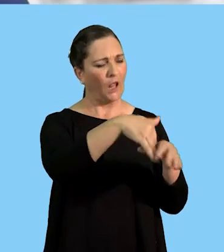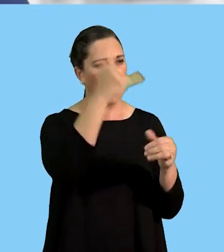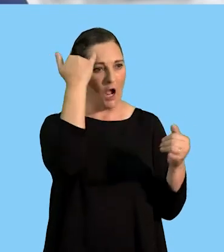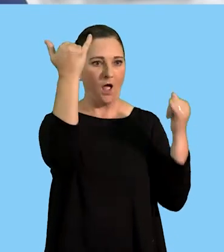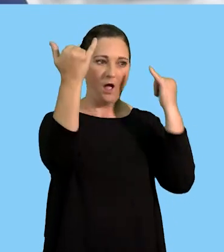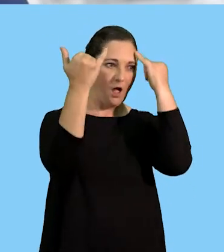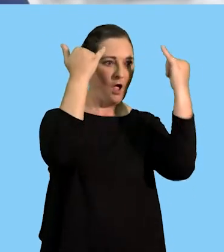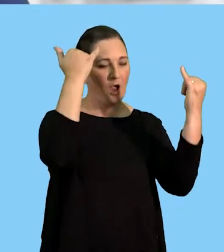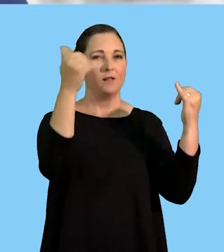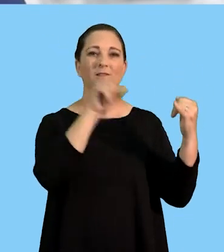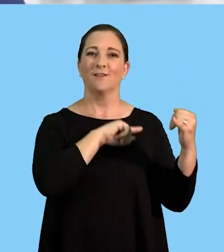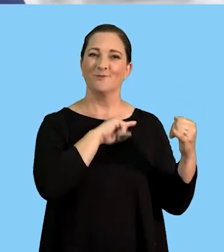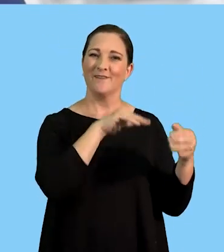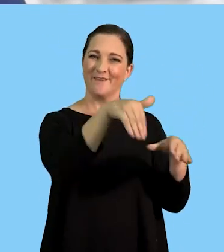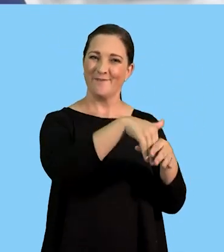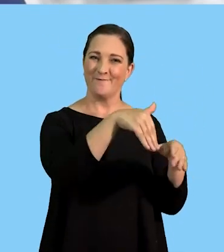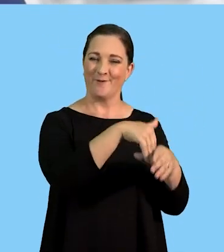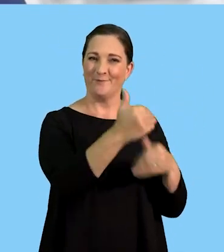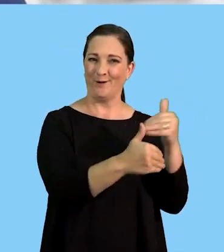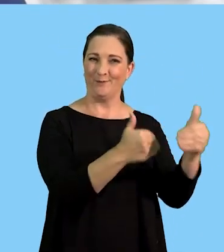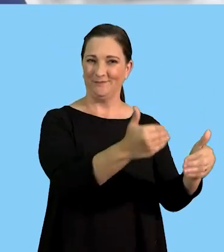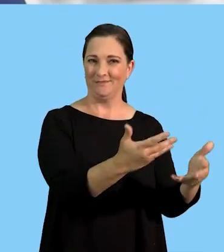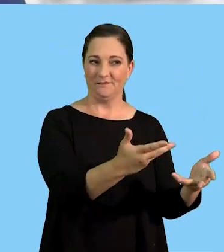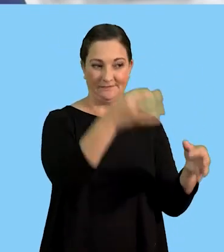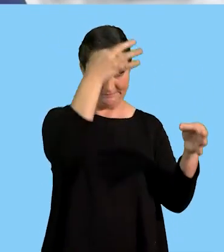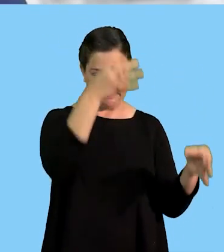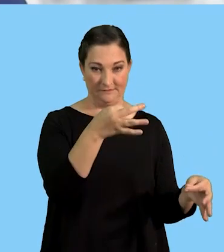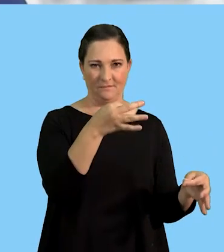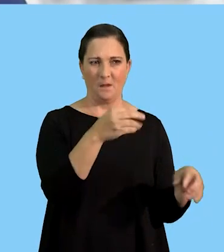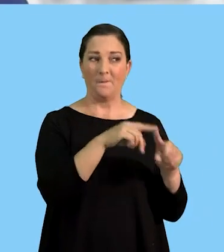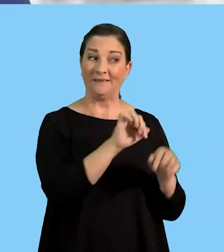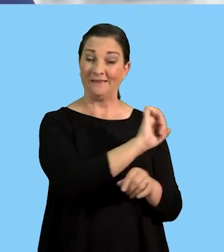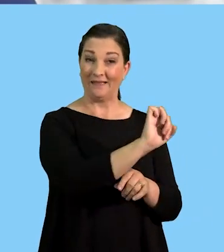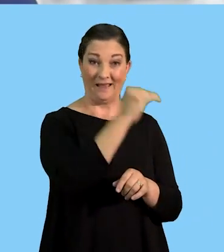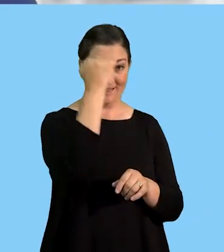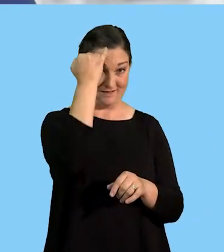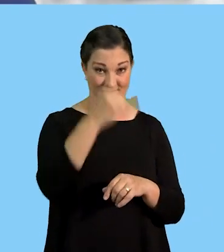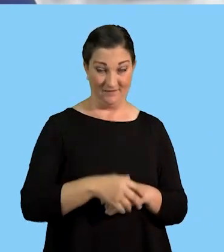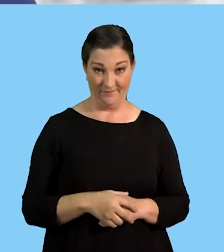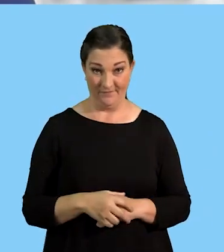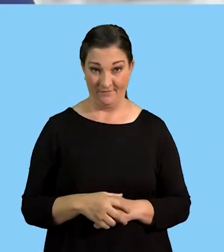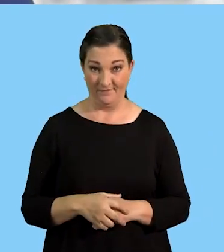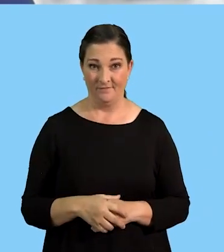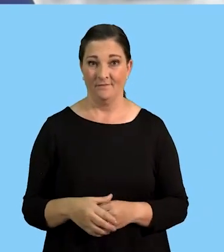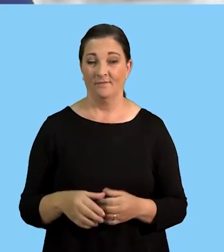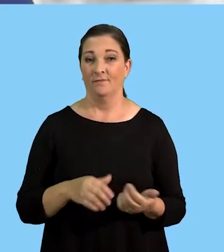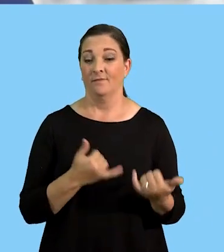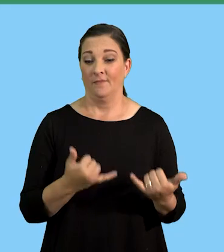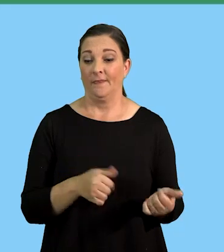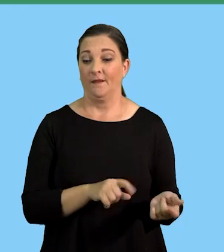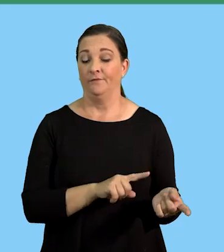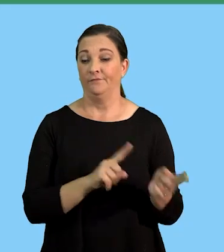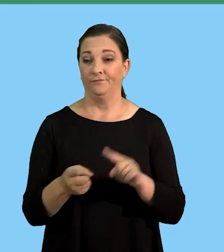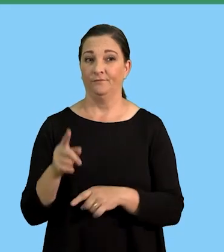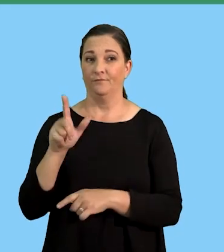So they are involved in the process of making the decision. Their inputs are taken. But when you are looking into now your